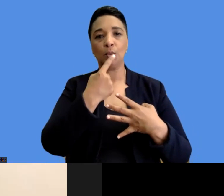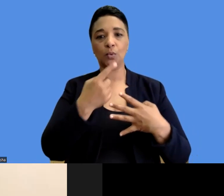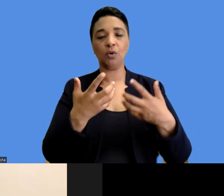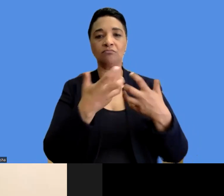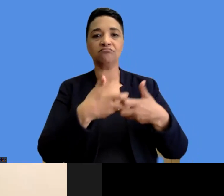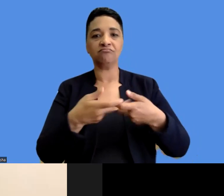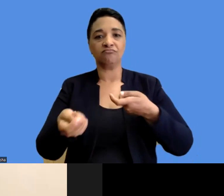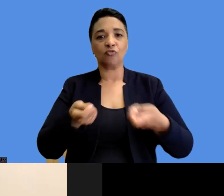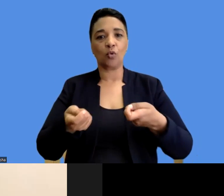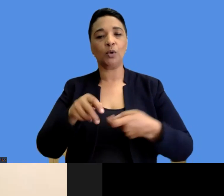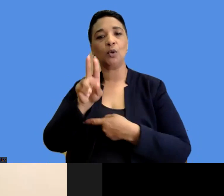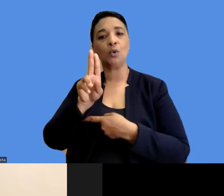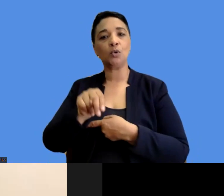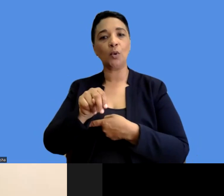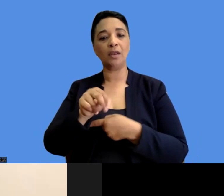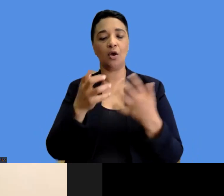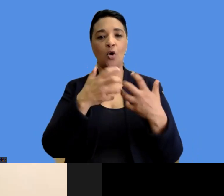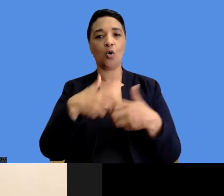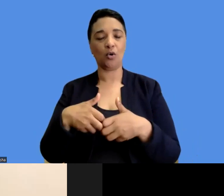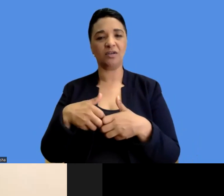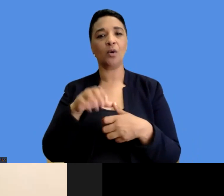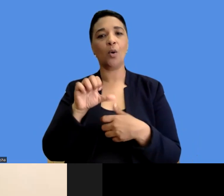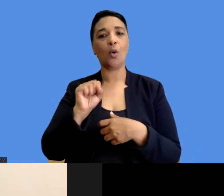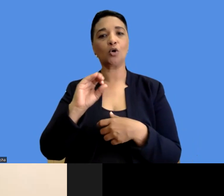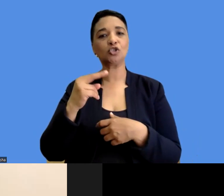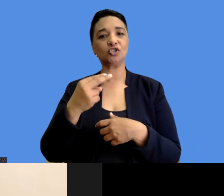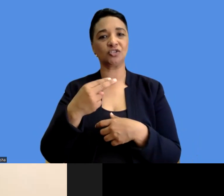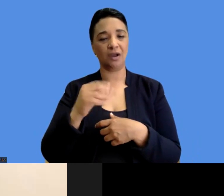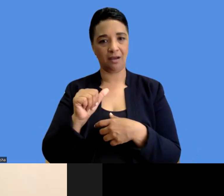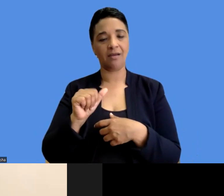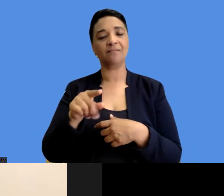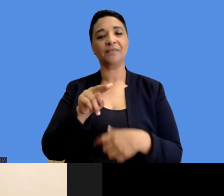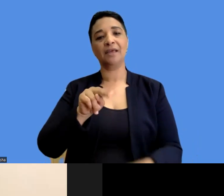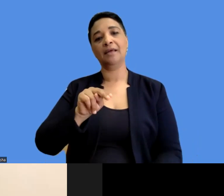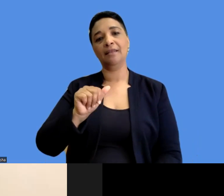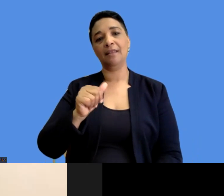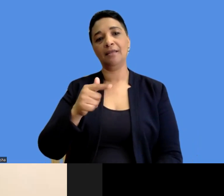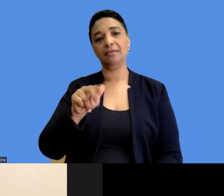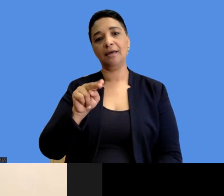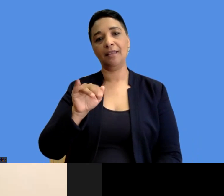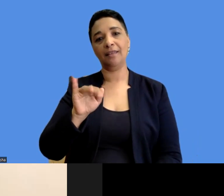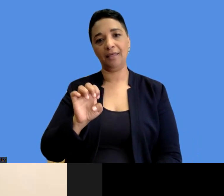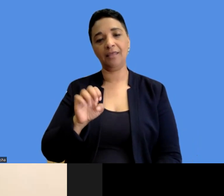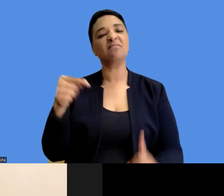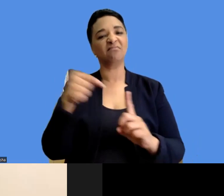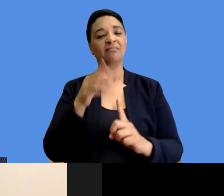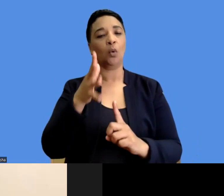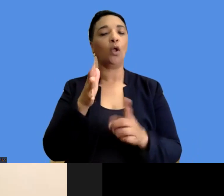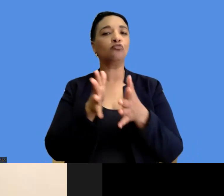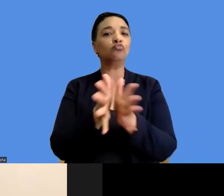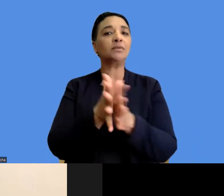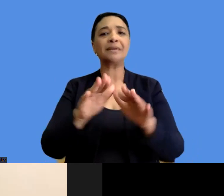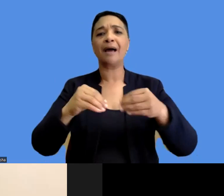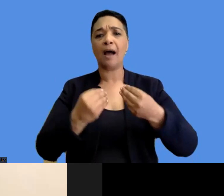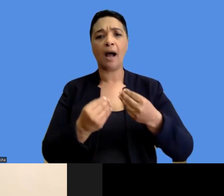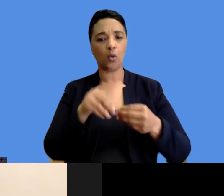the UN Coordination Office, OSHA. And we have Natani will tell us about